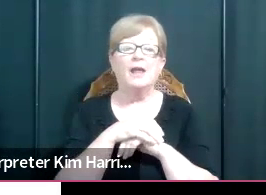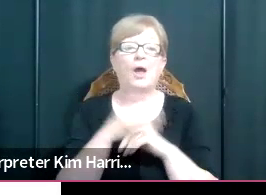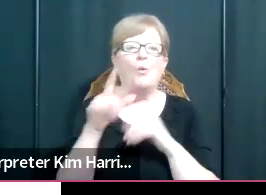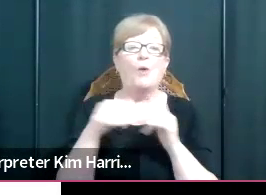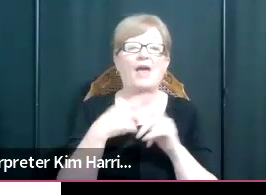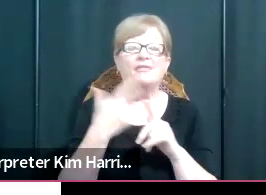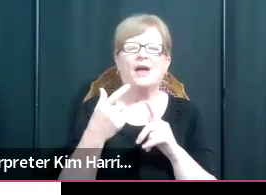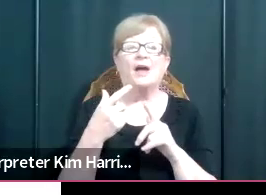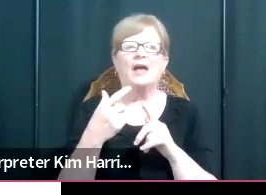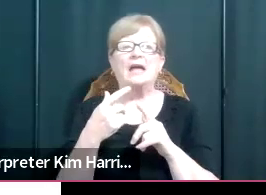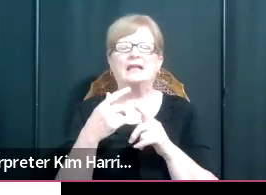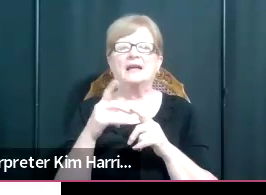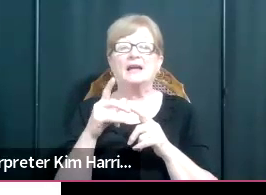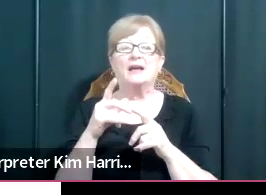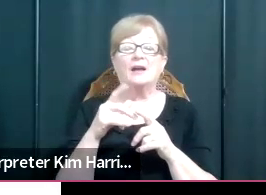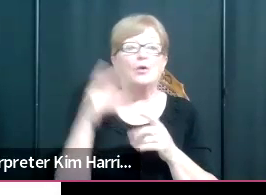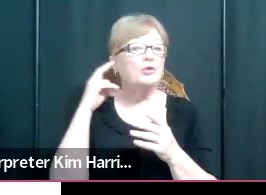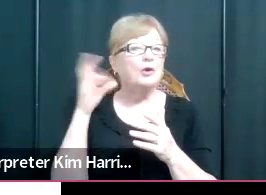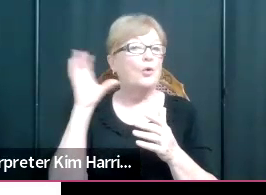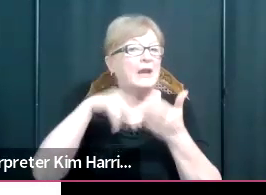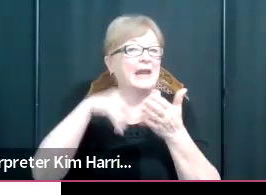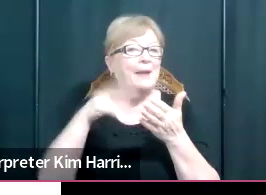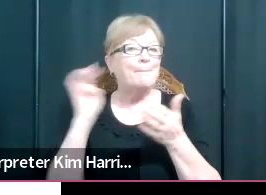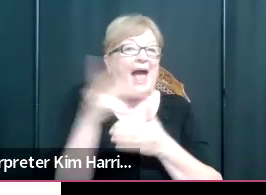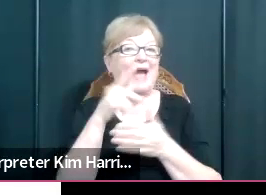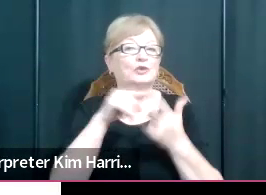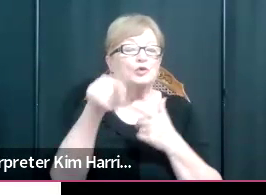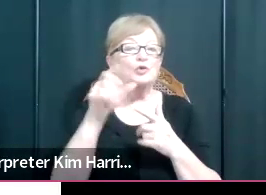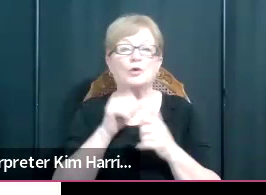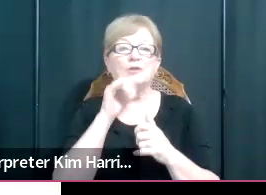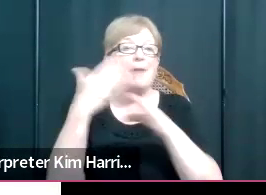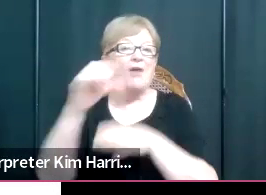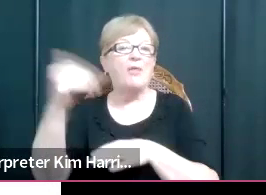being read back to you that you're disrupting anyone else.